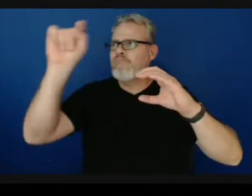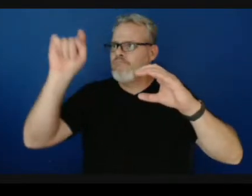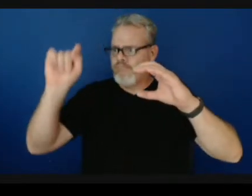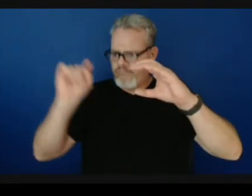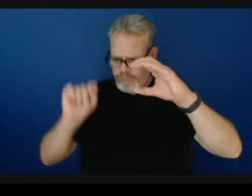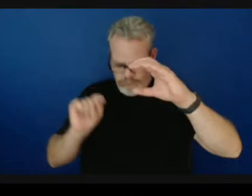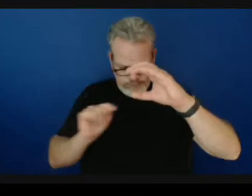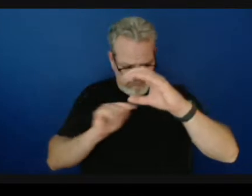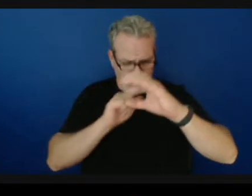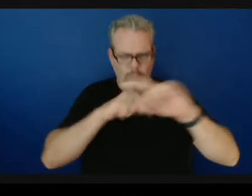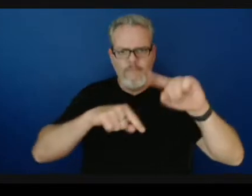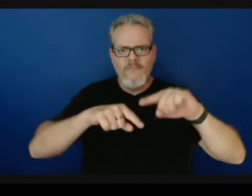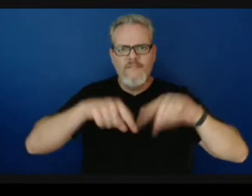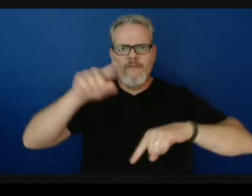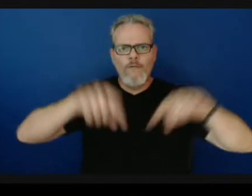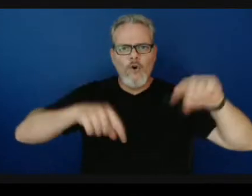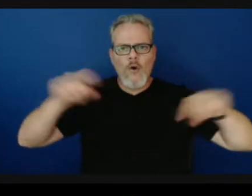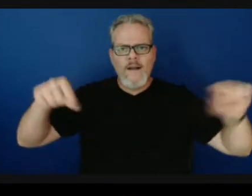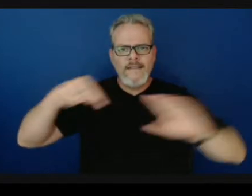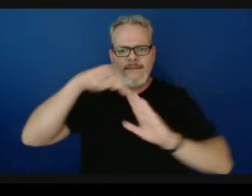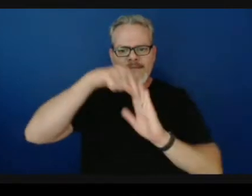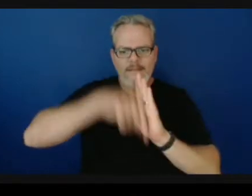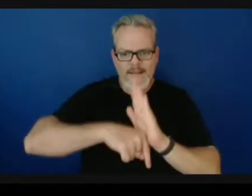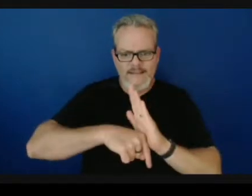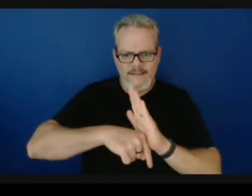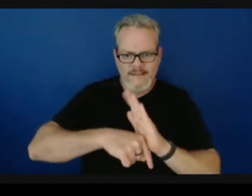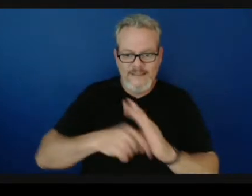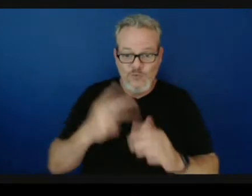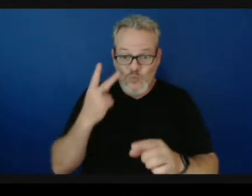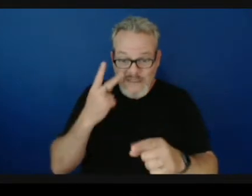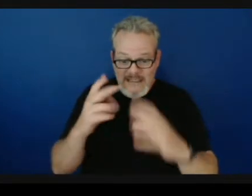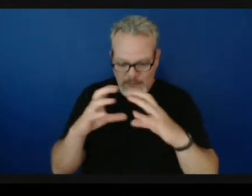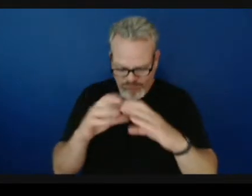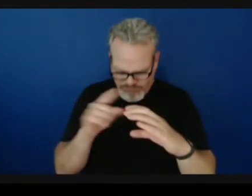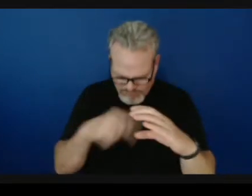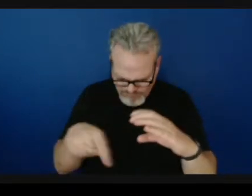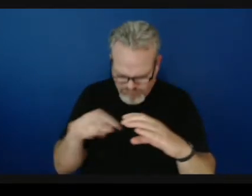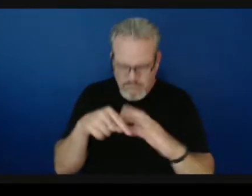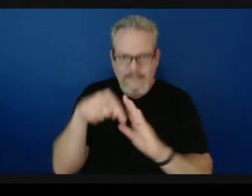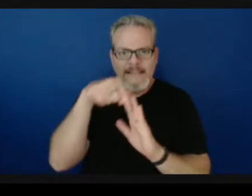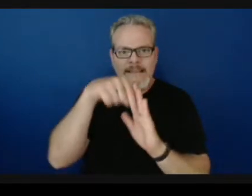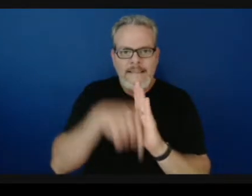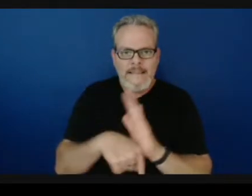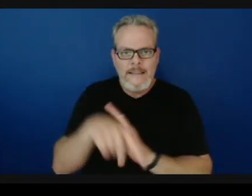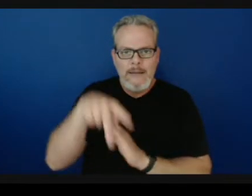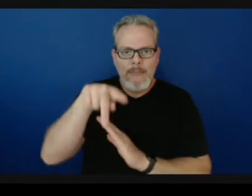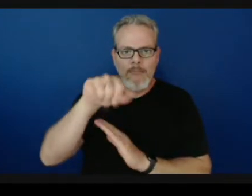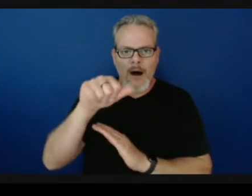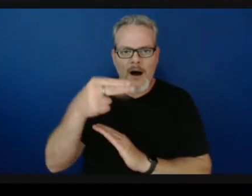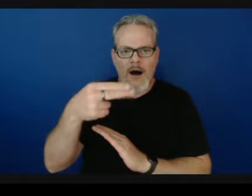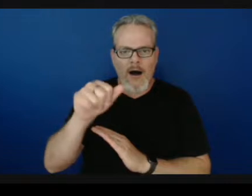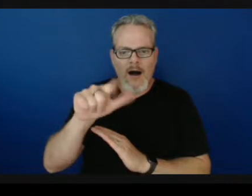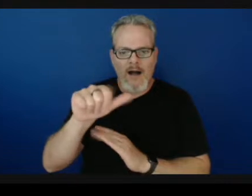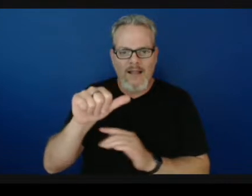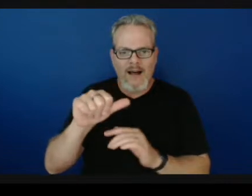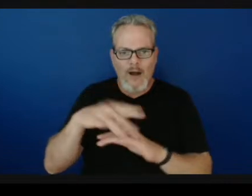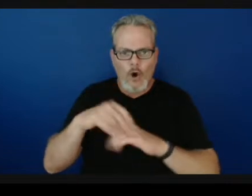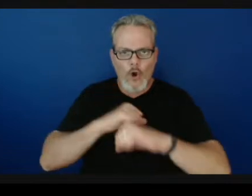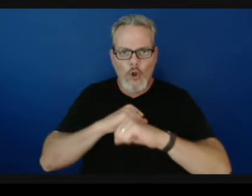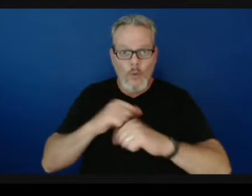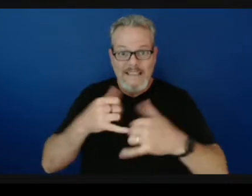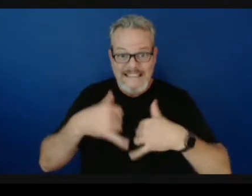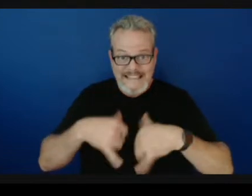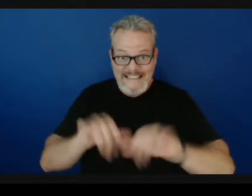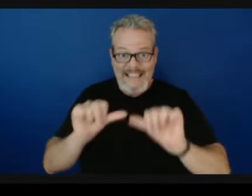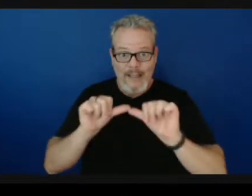some green ones here and here. We see the blue patch of deep Pahala earthquakes still ongoing there. We can see a smattering of